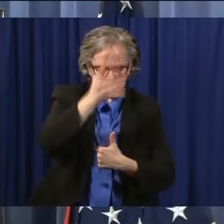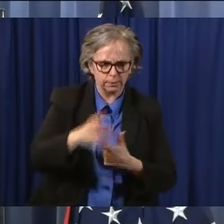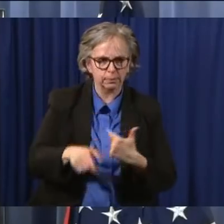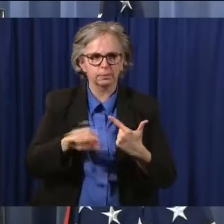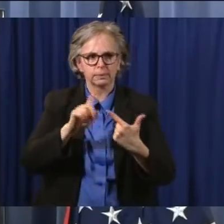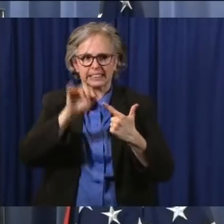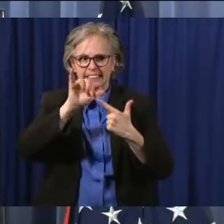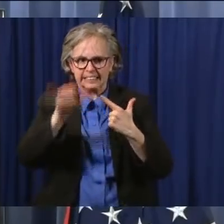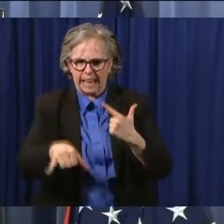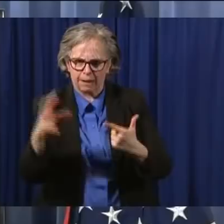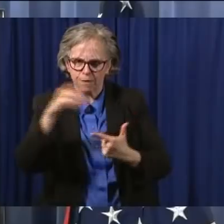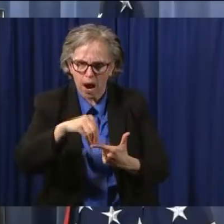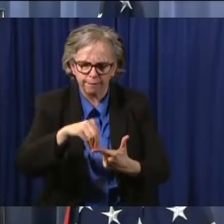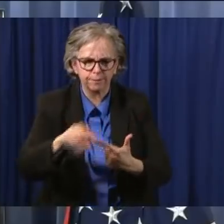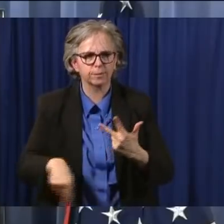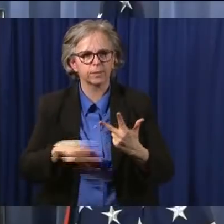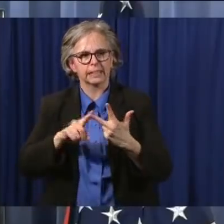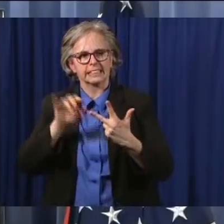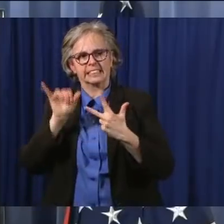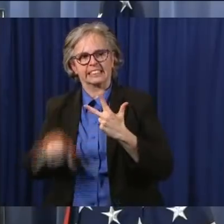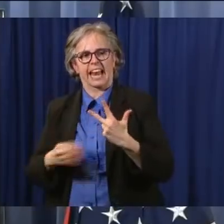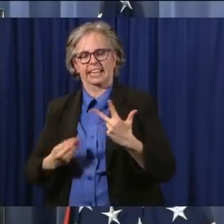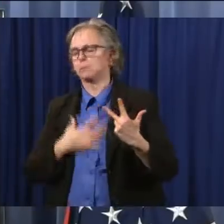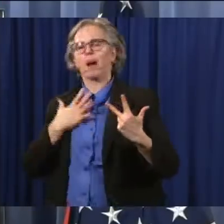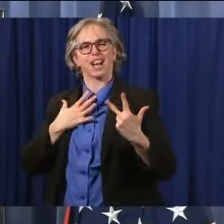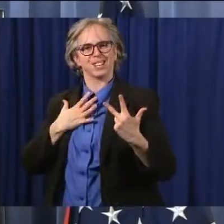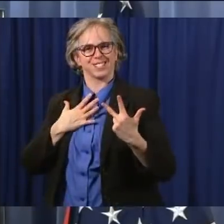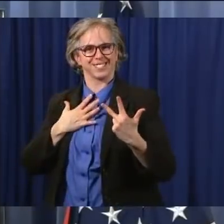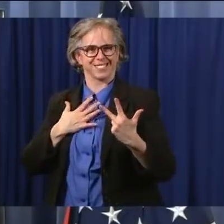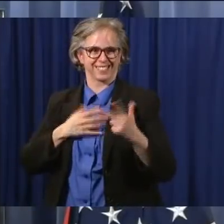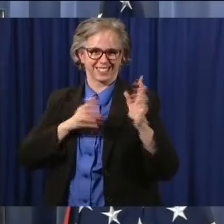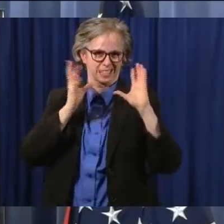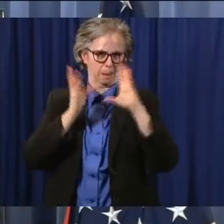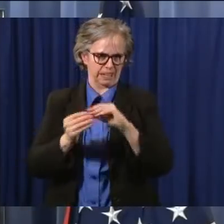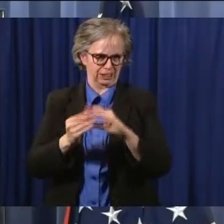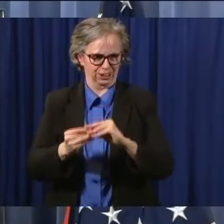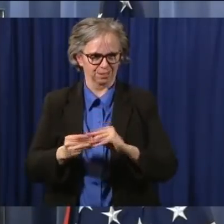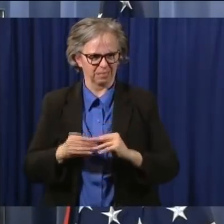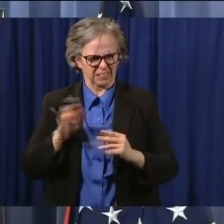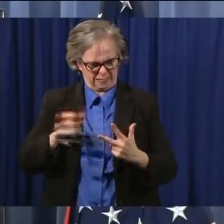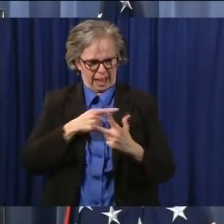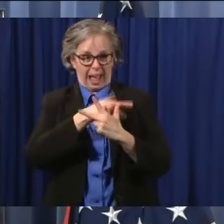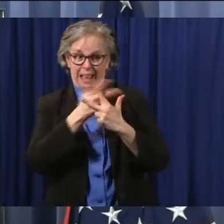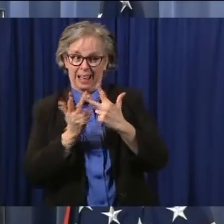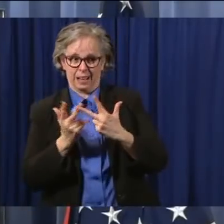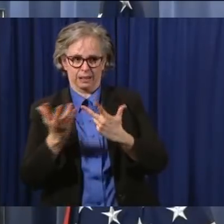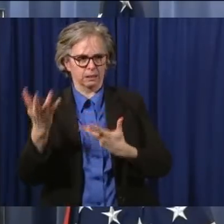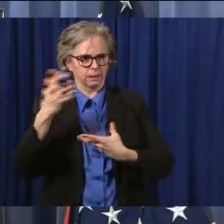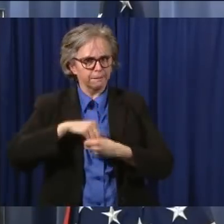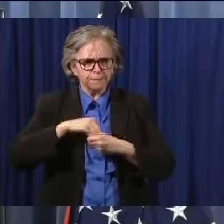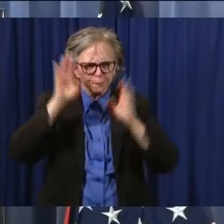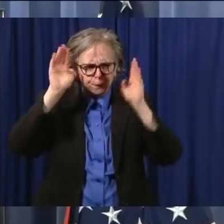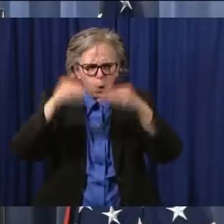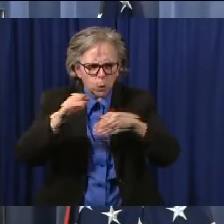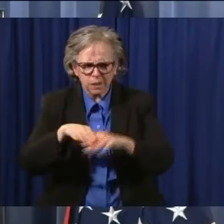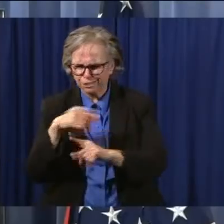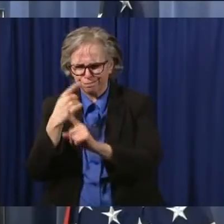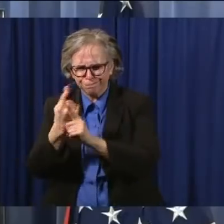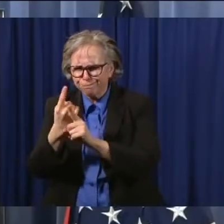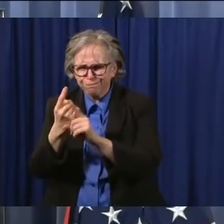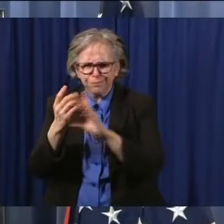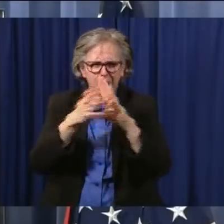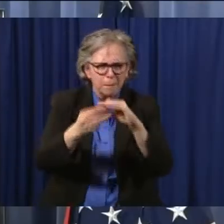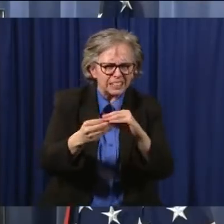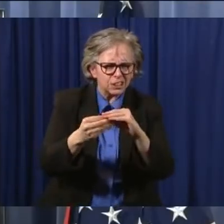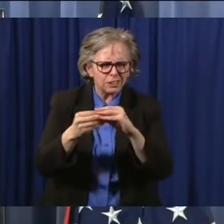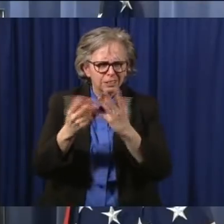are also in line with the Minority Strike Force objectives as well. This campaign is not focused on just messaging or a mask.